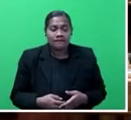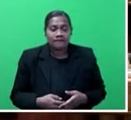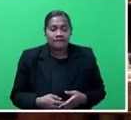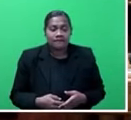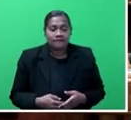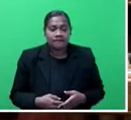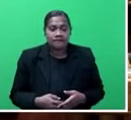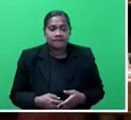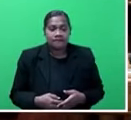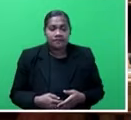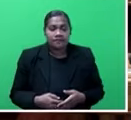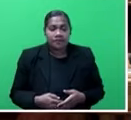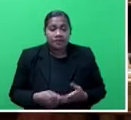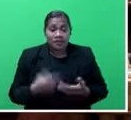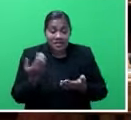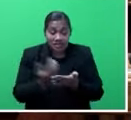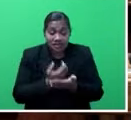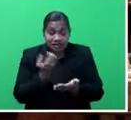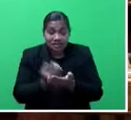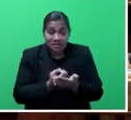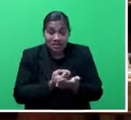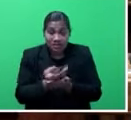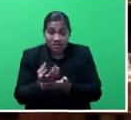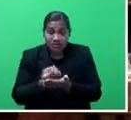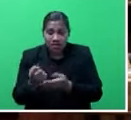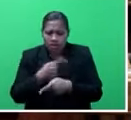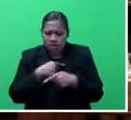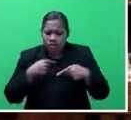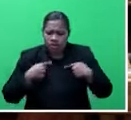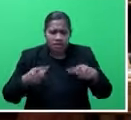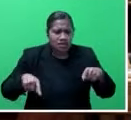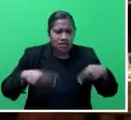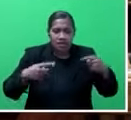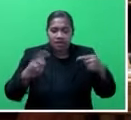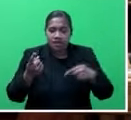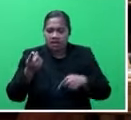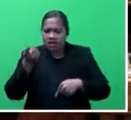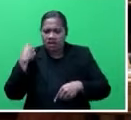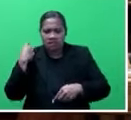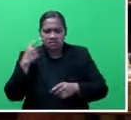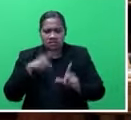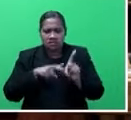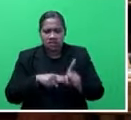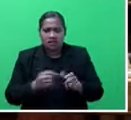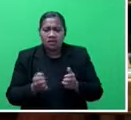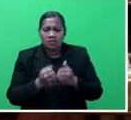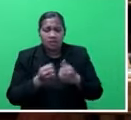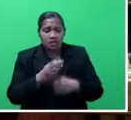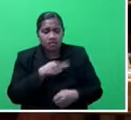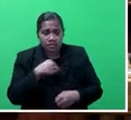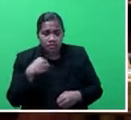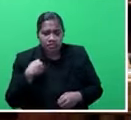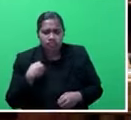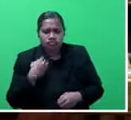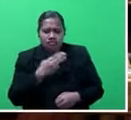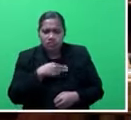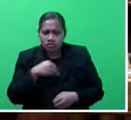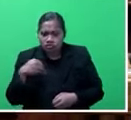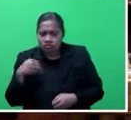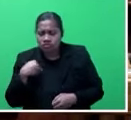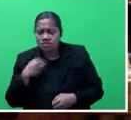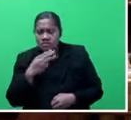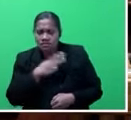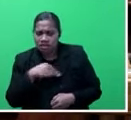the savings in expenditure, we debated last year. So many ministries after ministries after